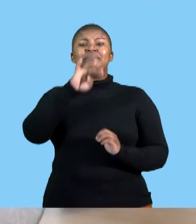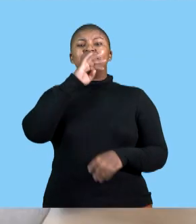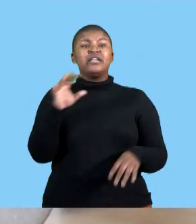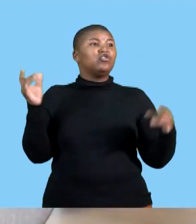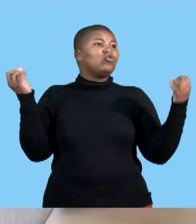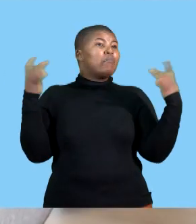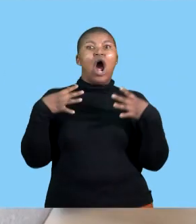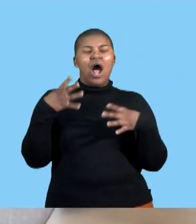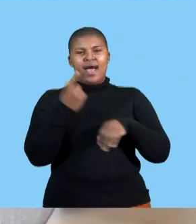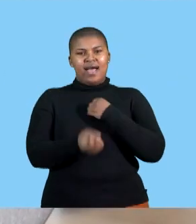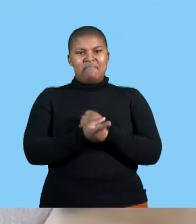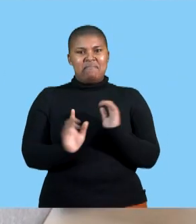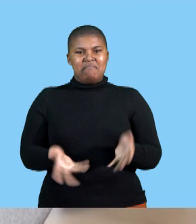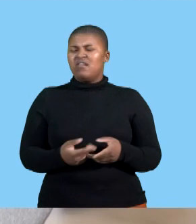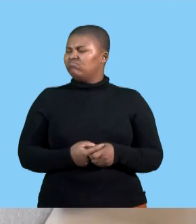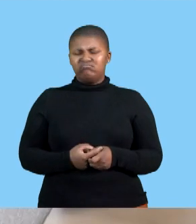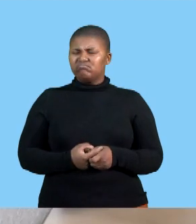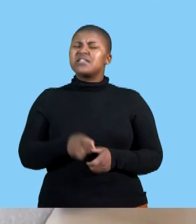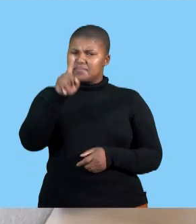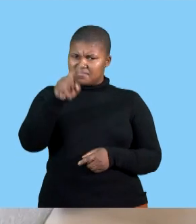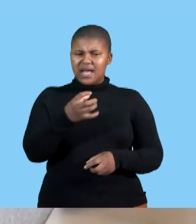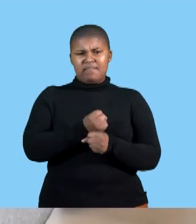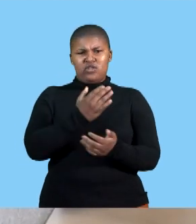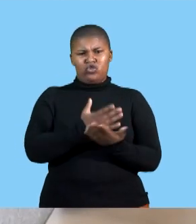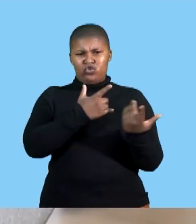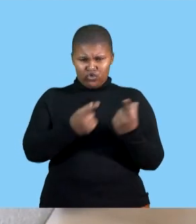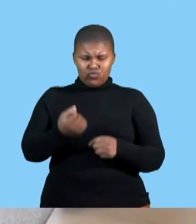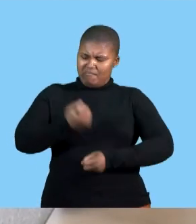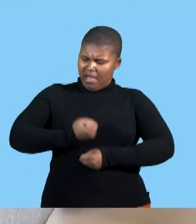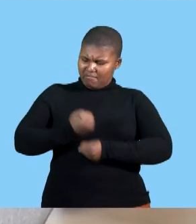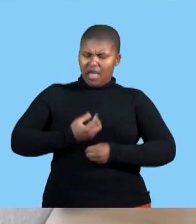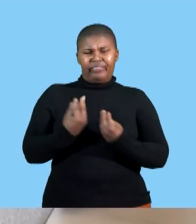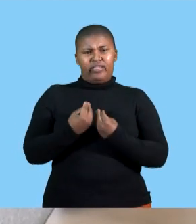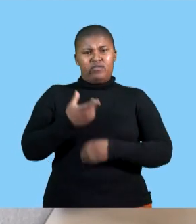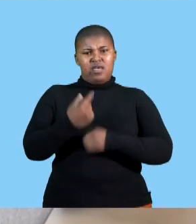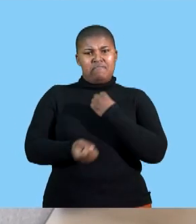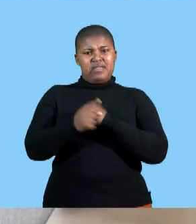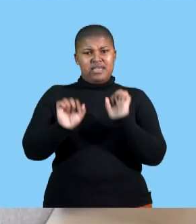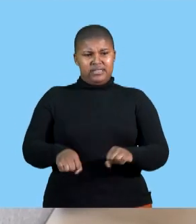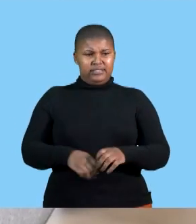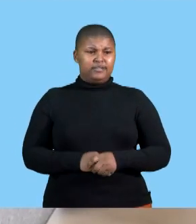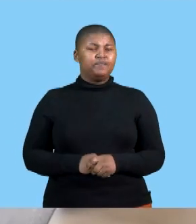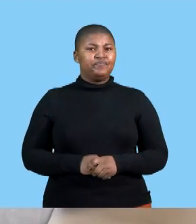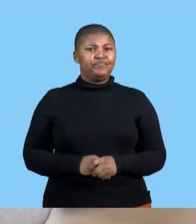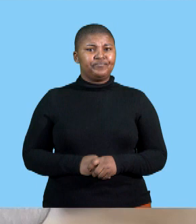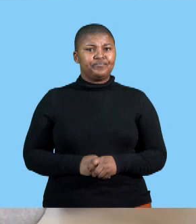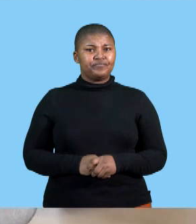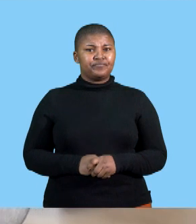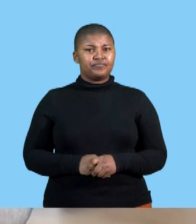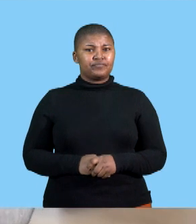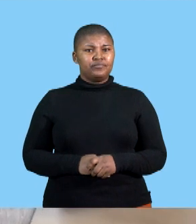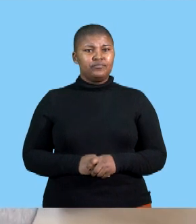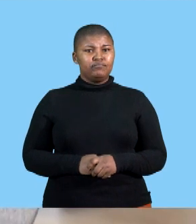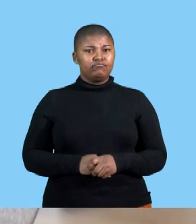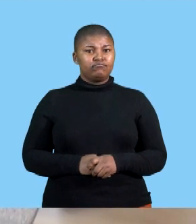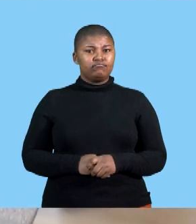no miracles should happen here. You need to make things to happen. There are things that you need to do in order for things to happen. It